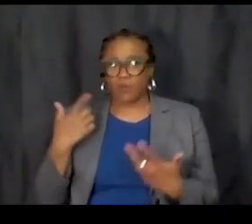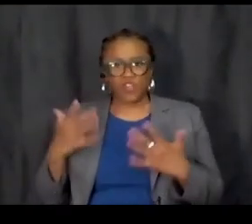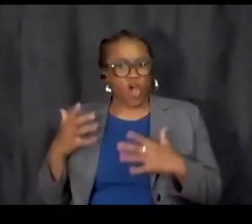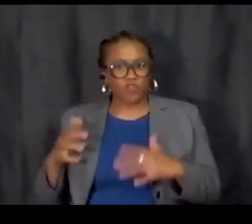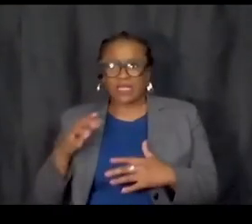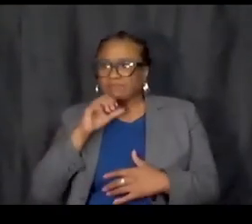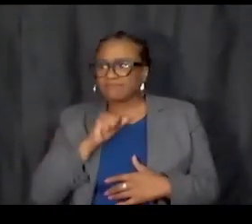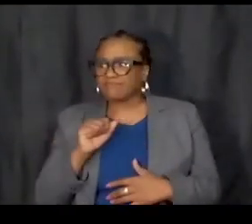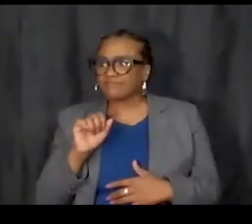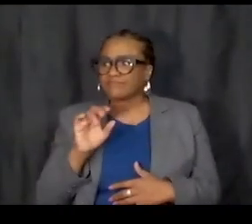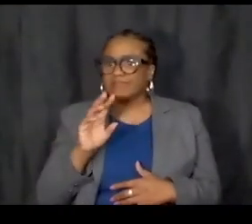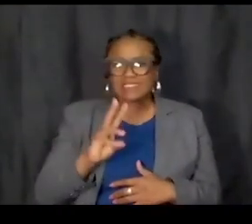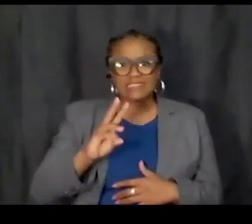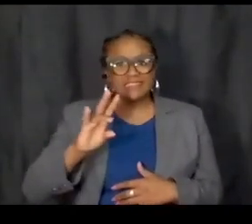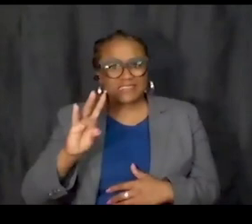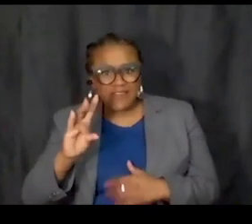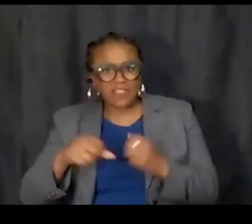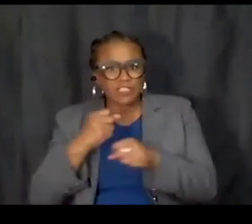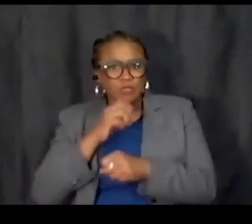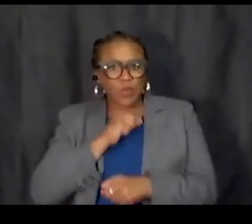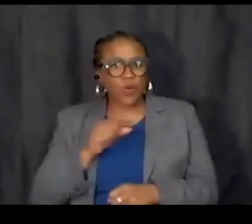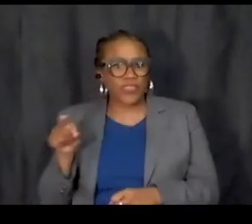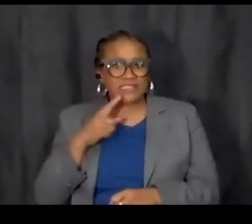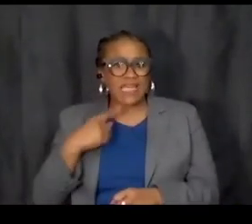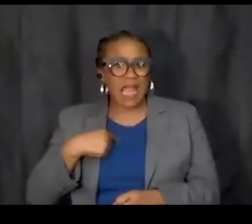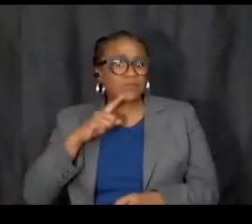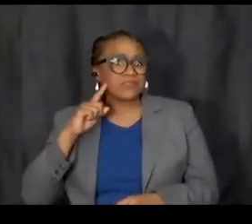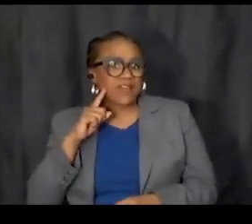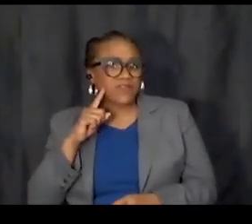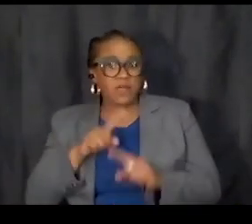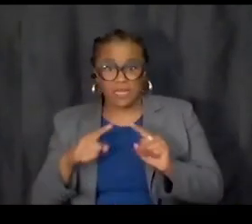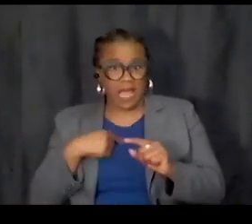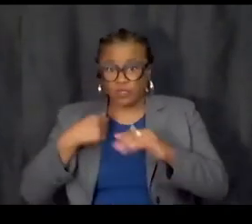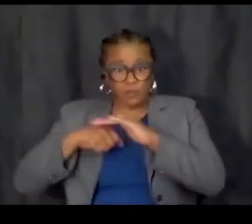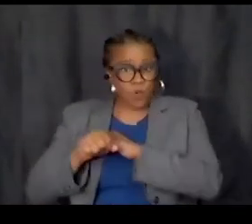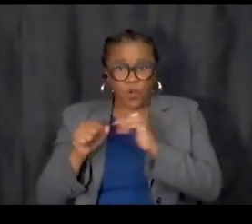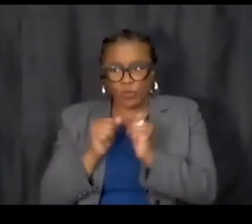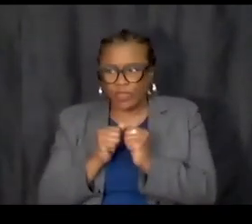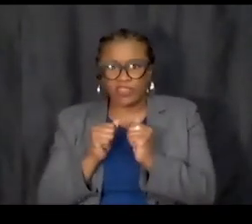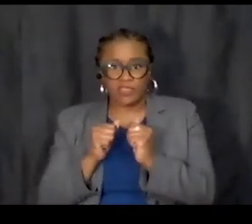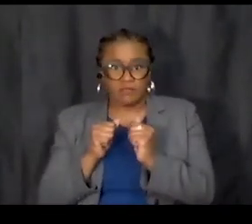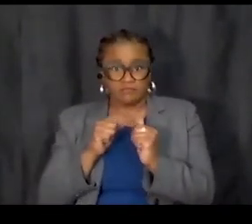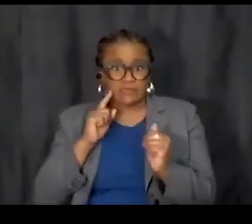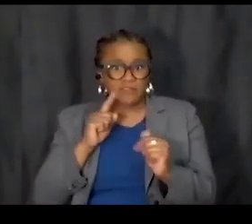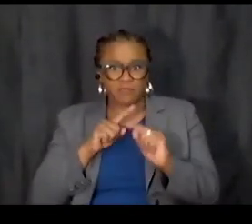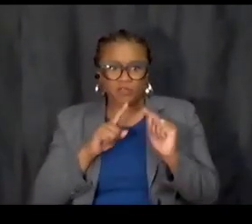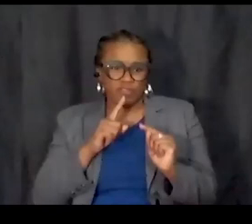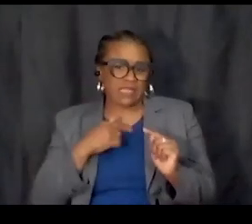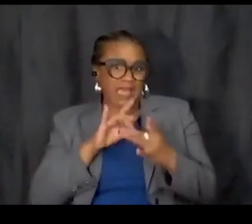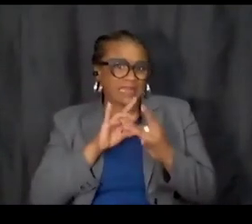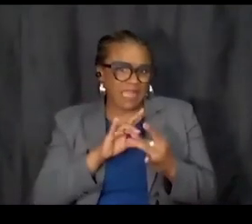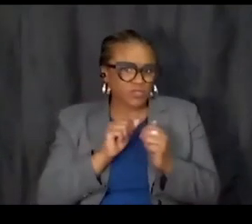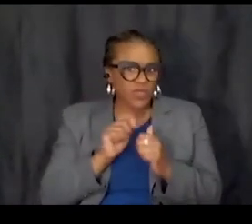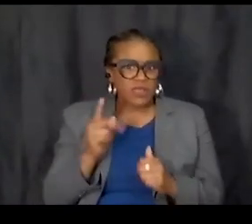six, seven years old when I was diagnosed as deaf, even though I was born with it. So I really resonated with what Khadijah's poem about kind of a